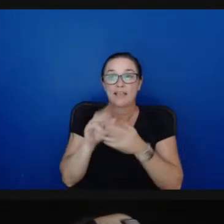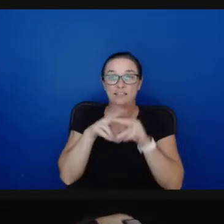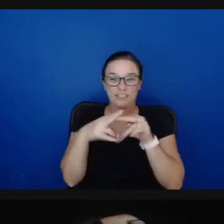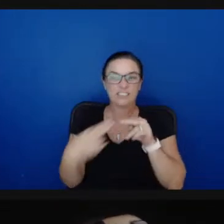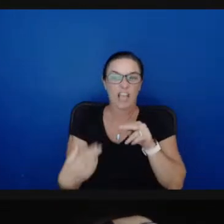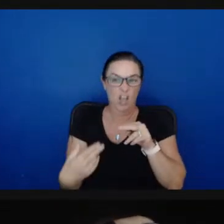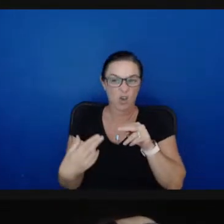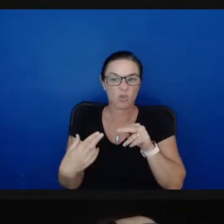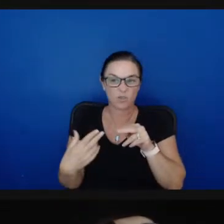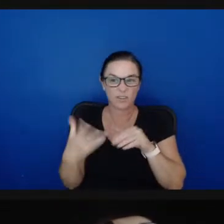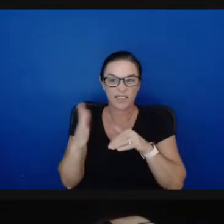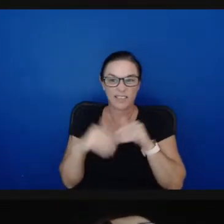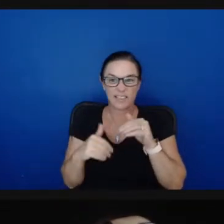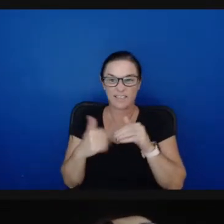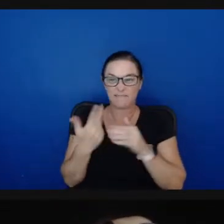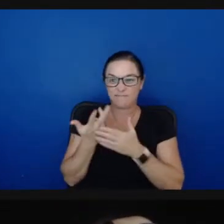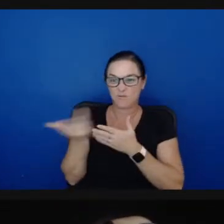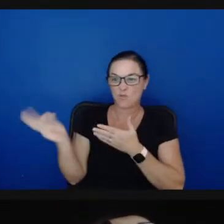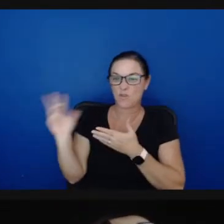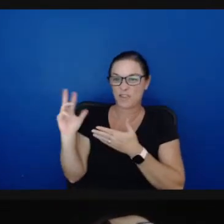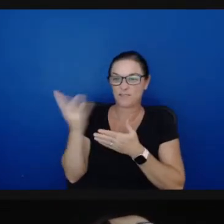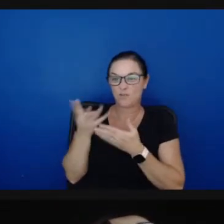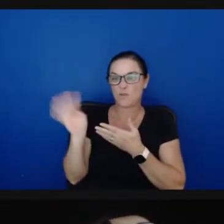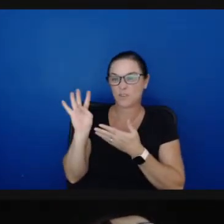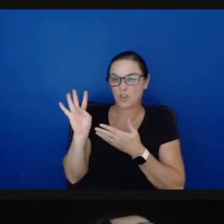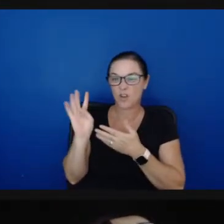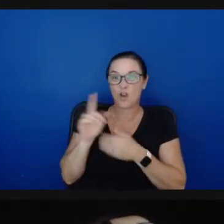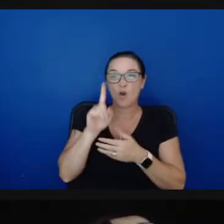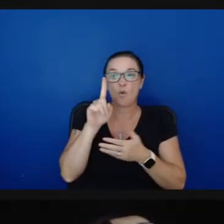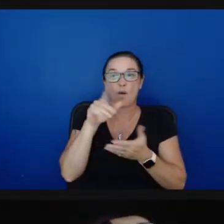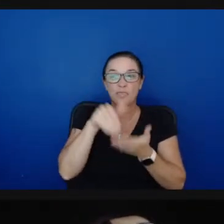weeks ago of 1,300.